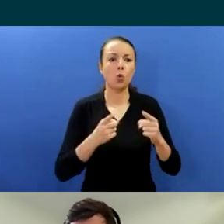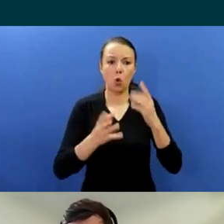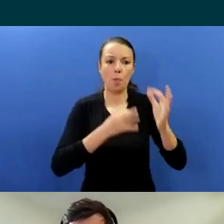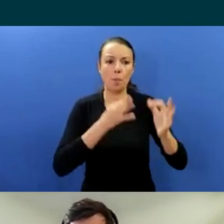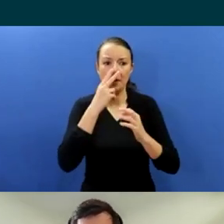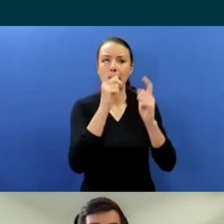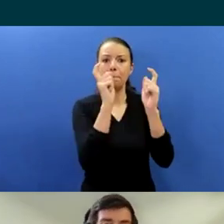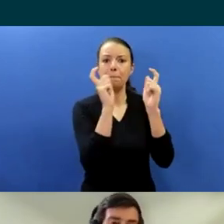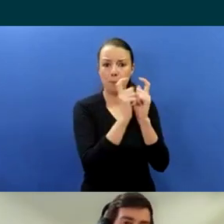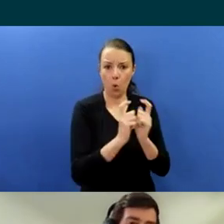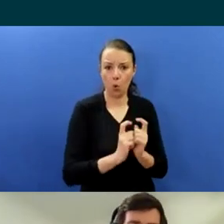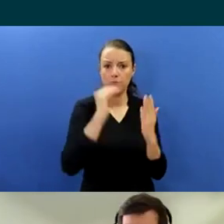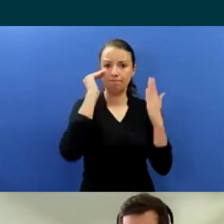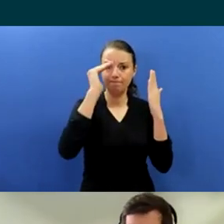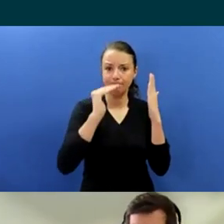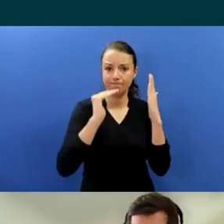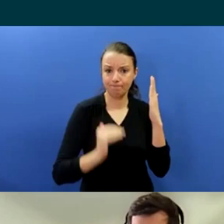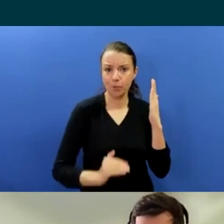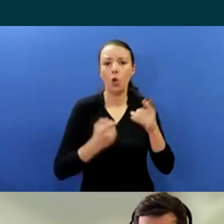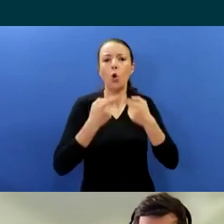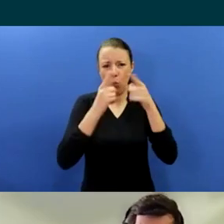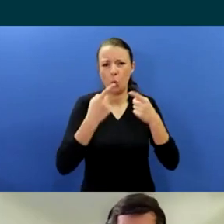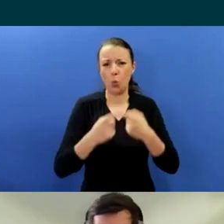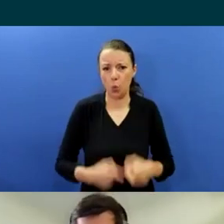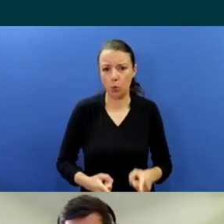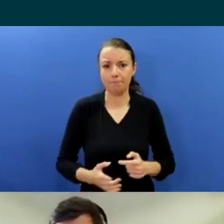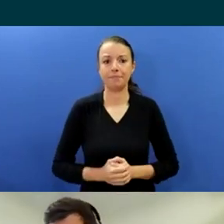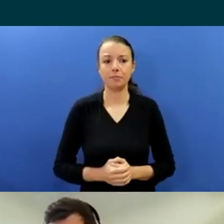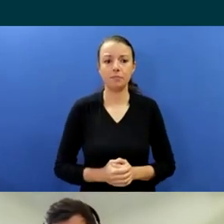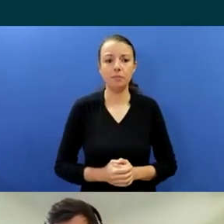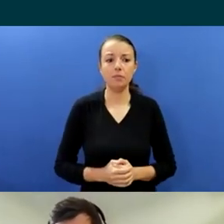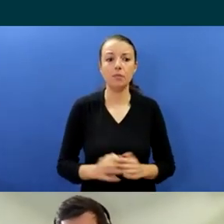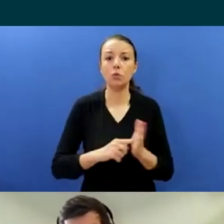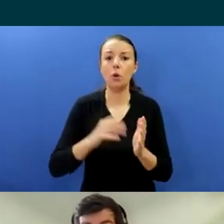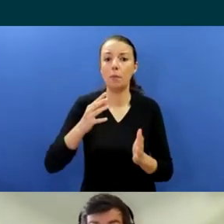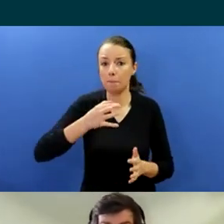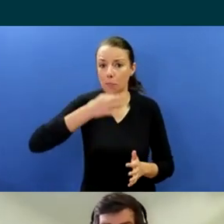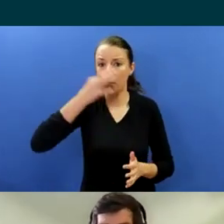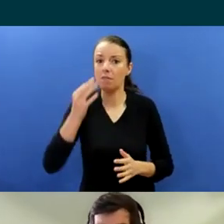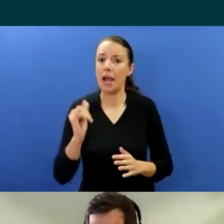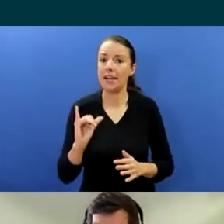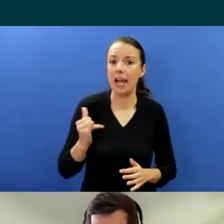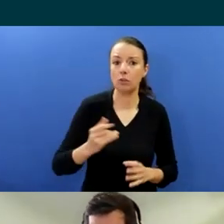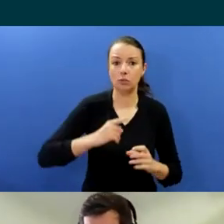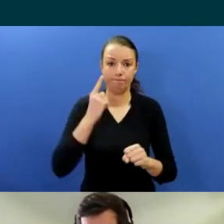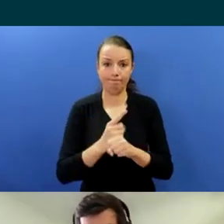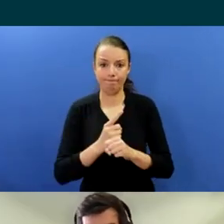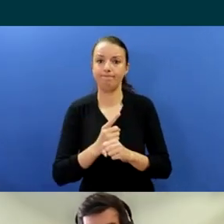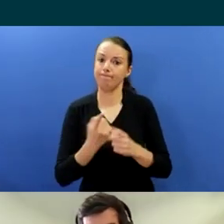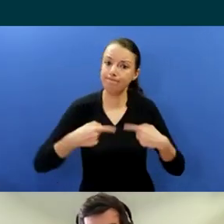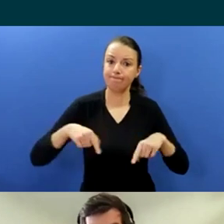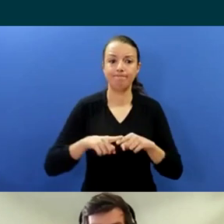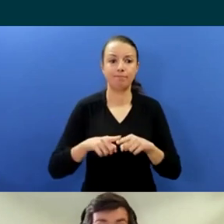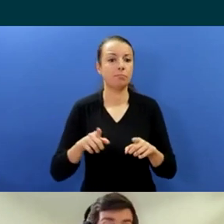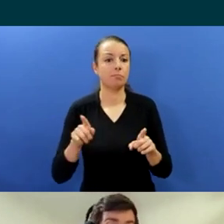of solutions by incorporating the local knowledge. They also help make planning more transparent. Projects can be